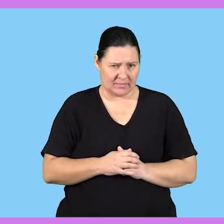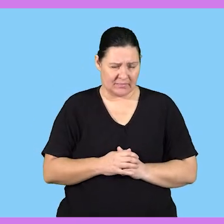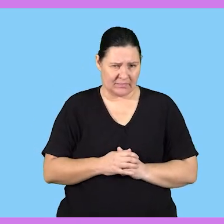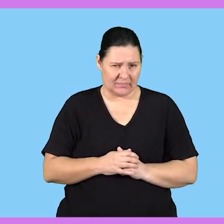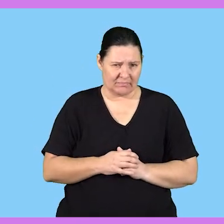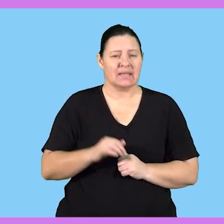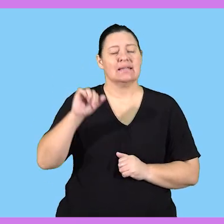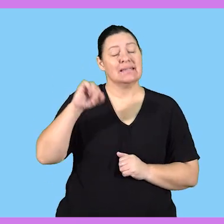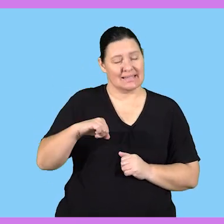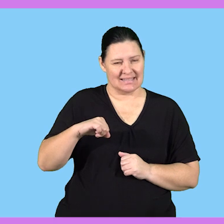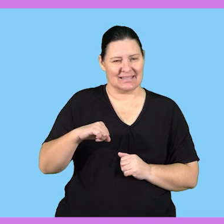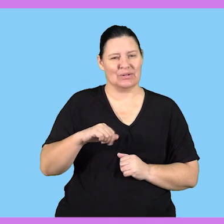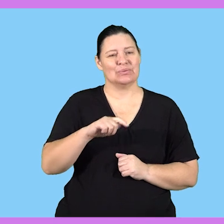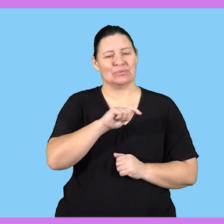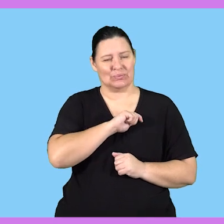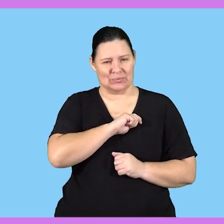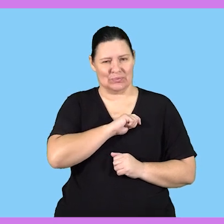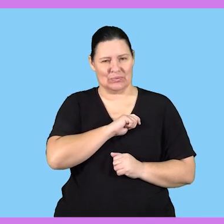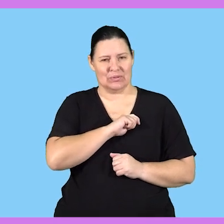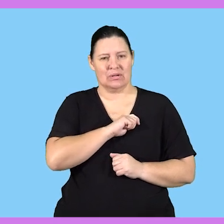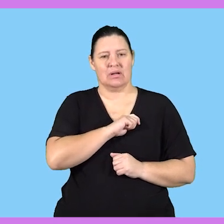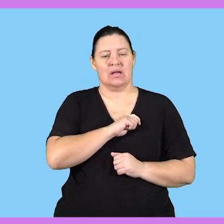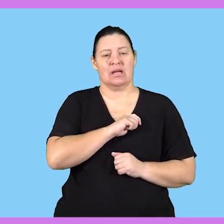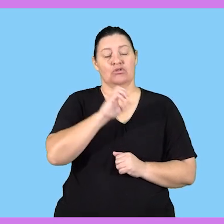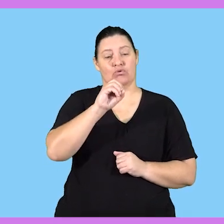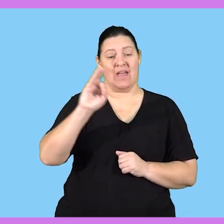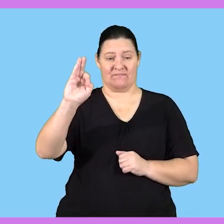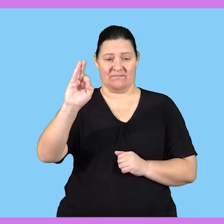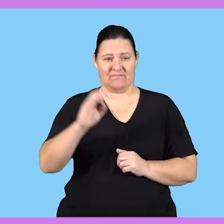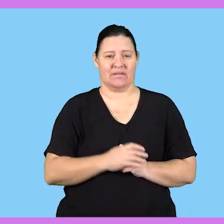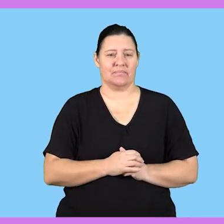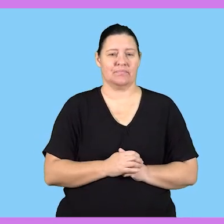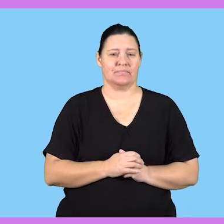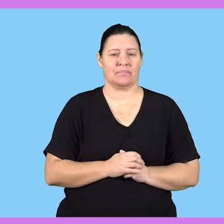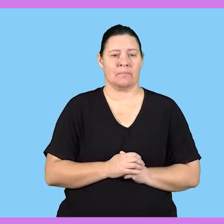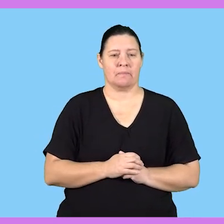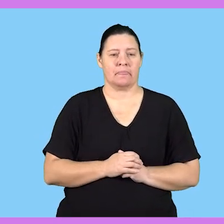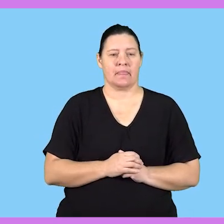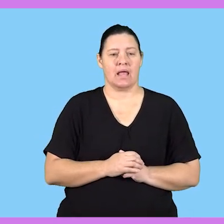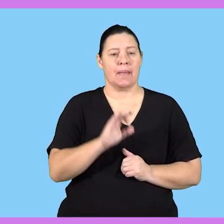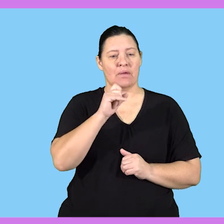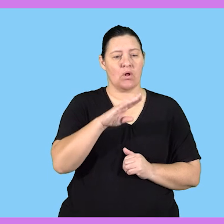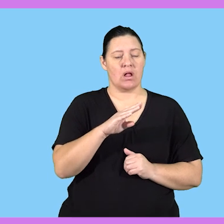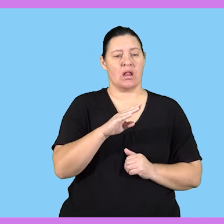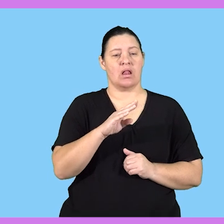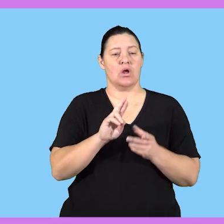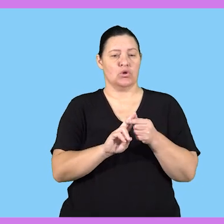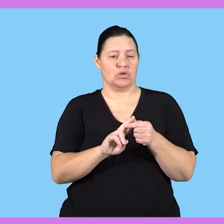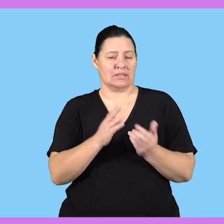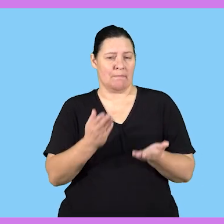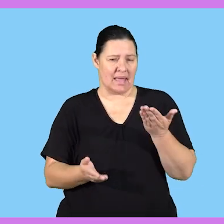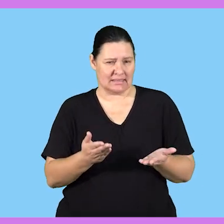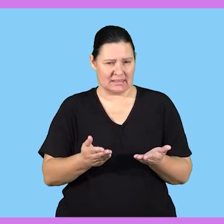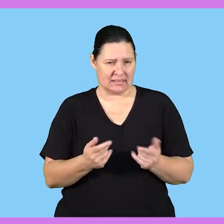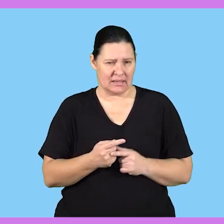what? Yes, I agree, that is indeed degrees Fahrenheit. All right, second question, imperial units of mass, that